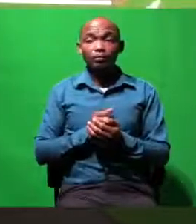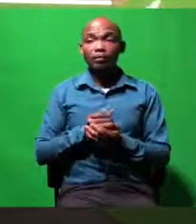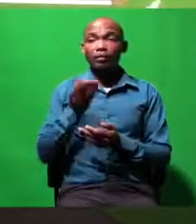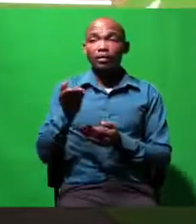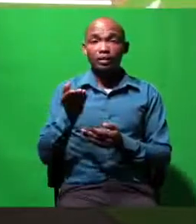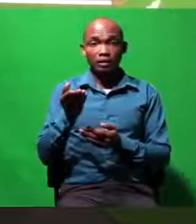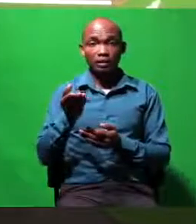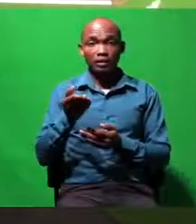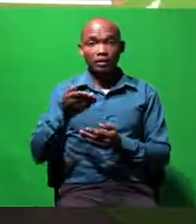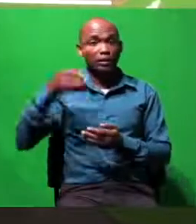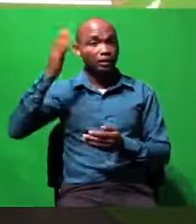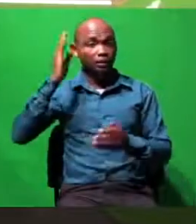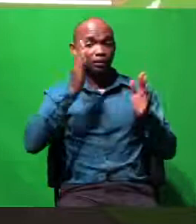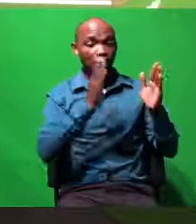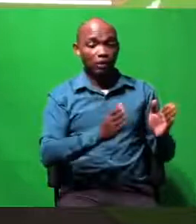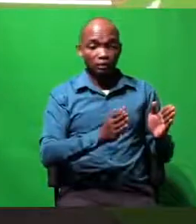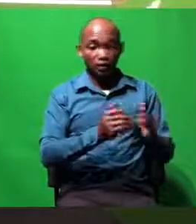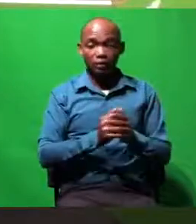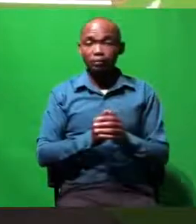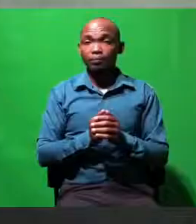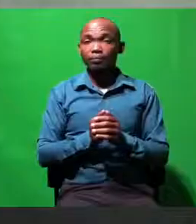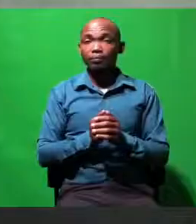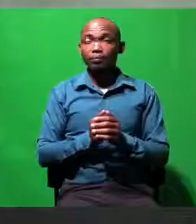this is central